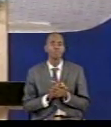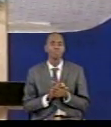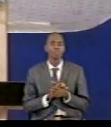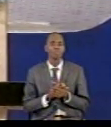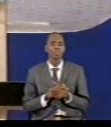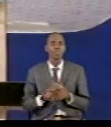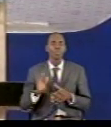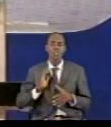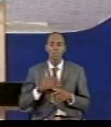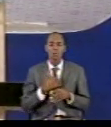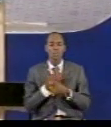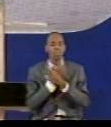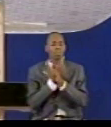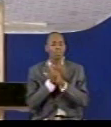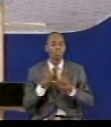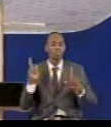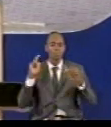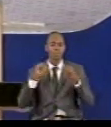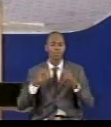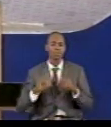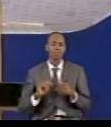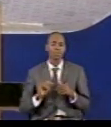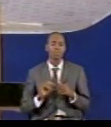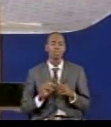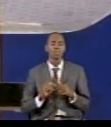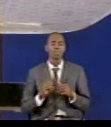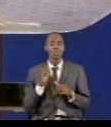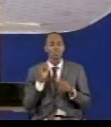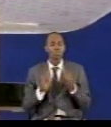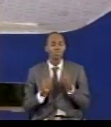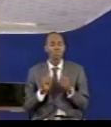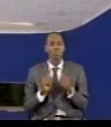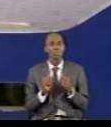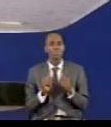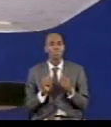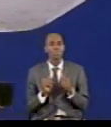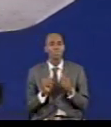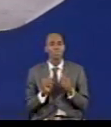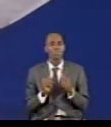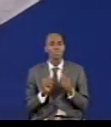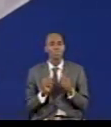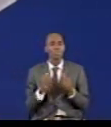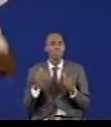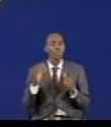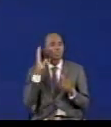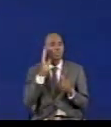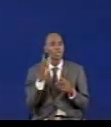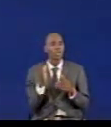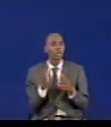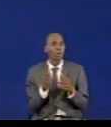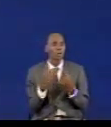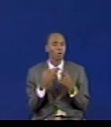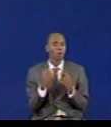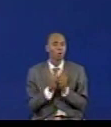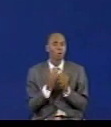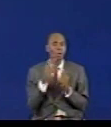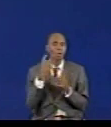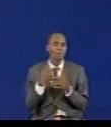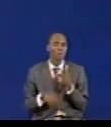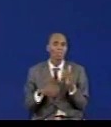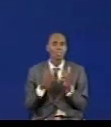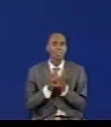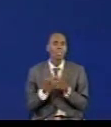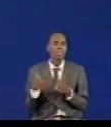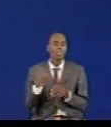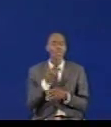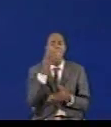our liberty, which we have in Christ, that they might